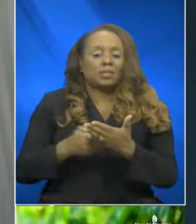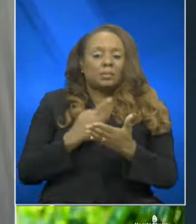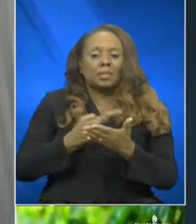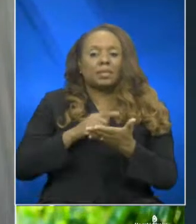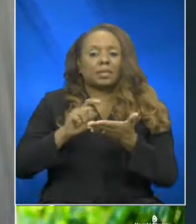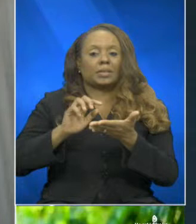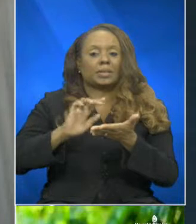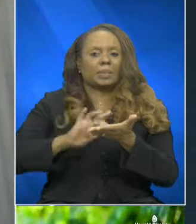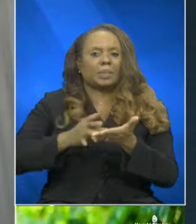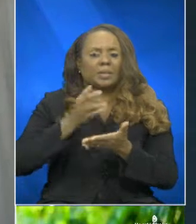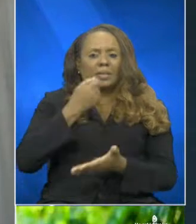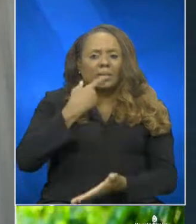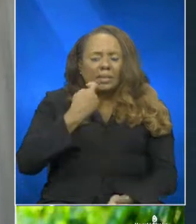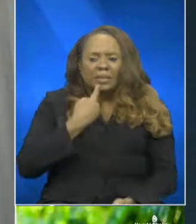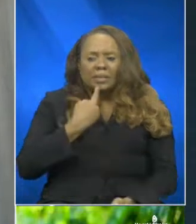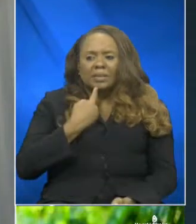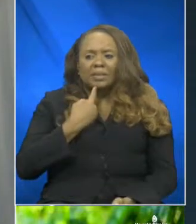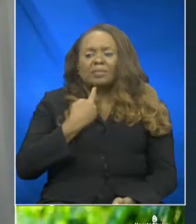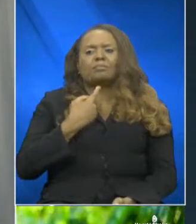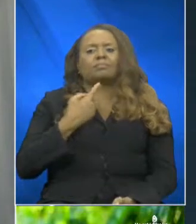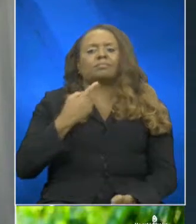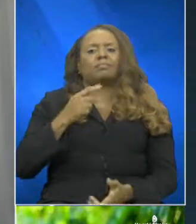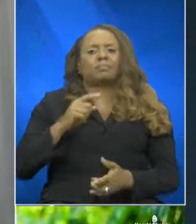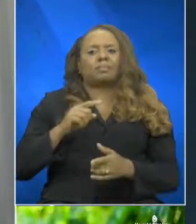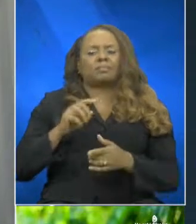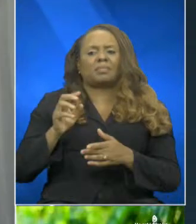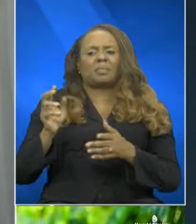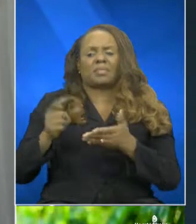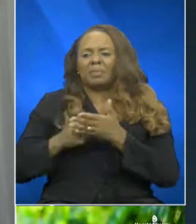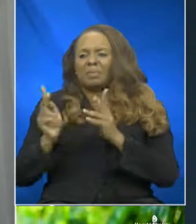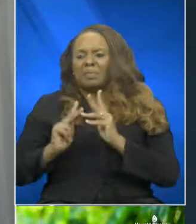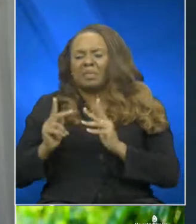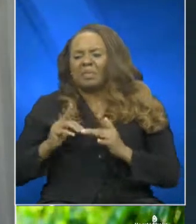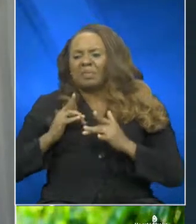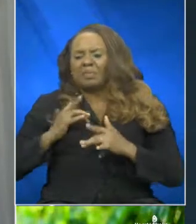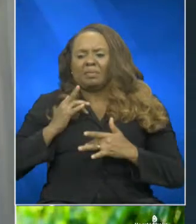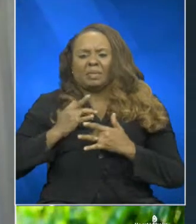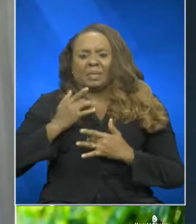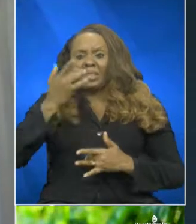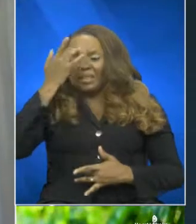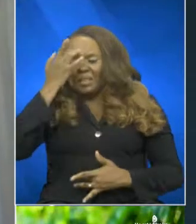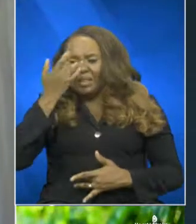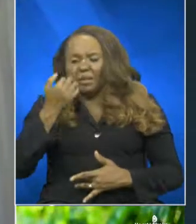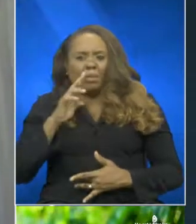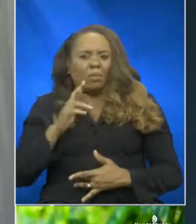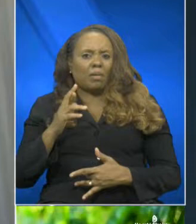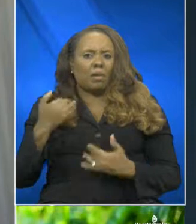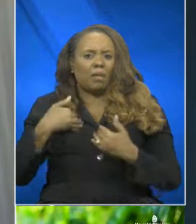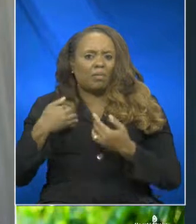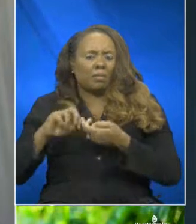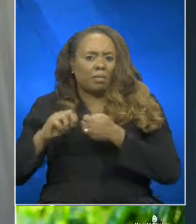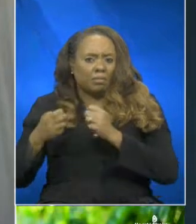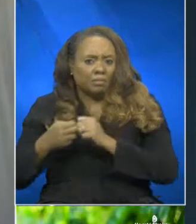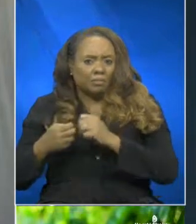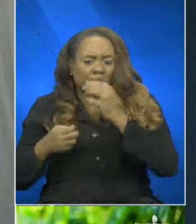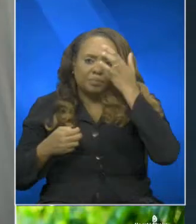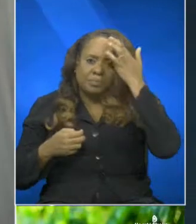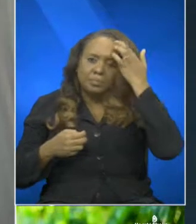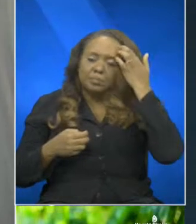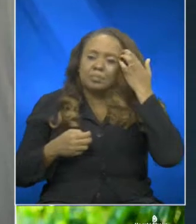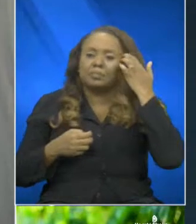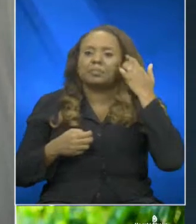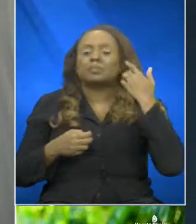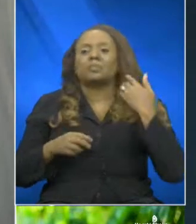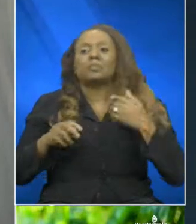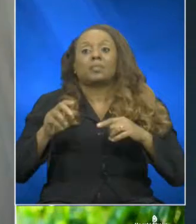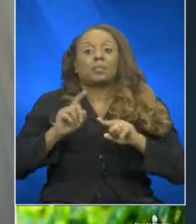on the patient than others. But the problem is that a lot of people have this bad habit